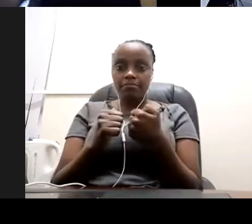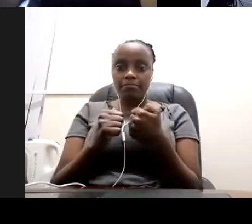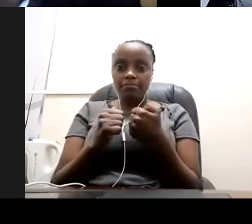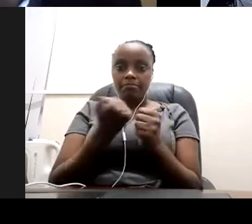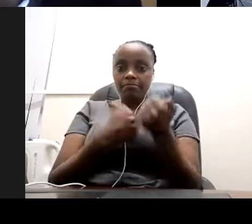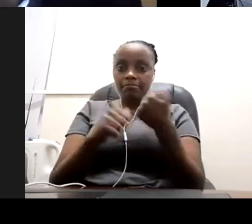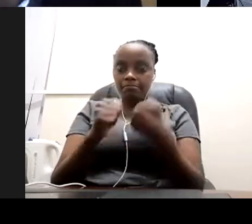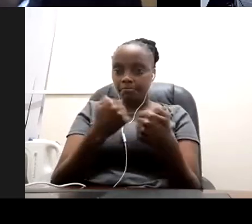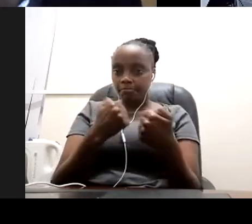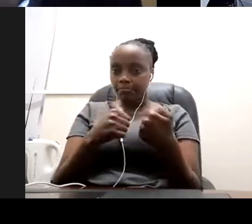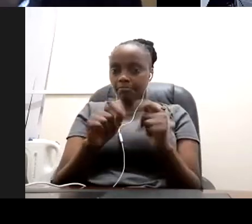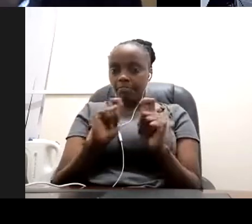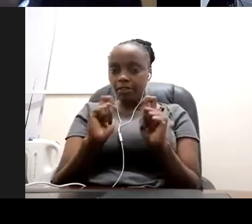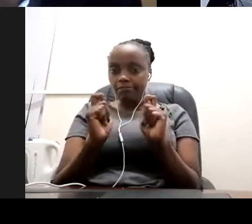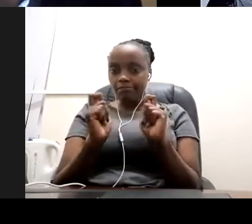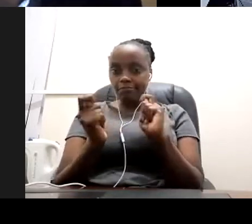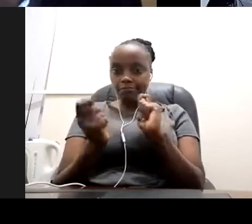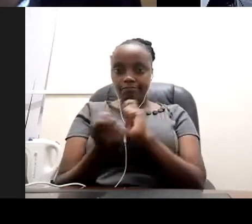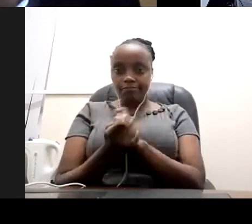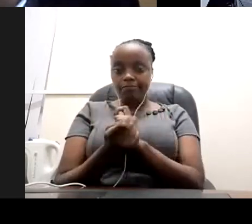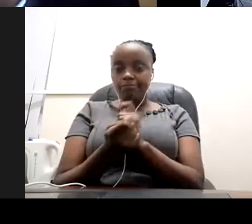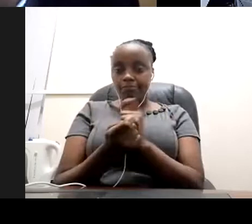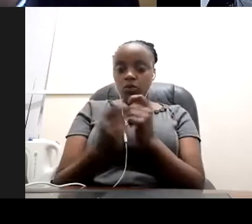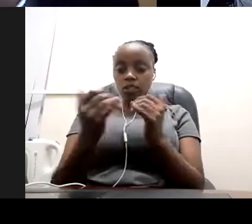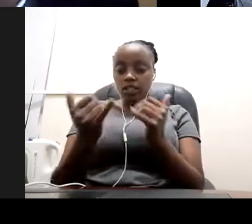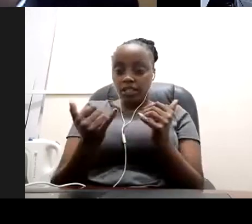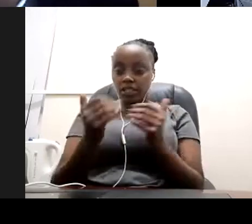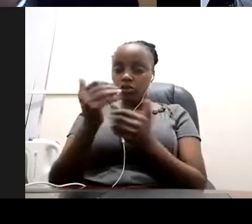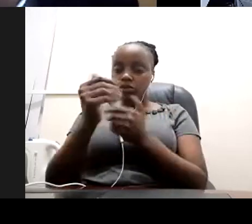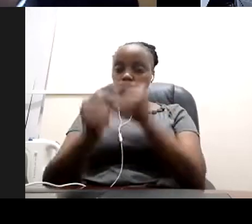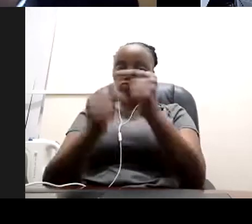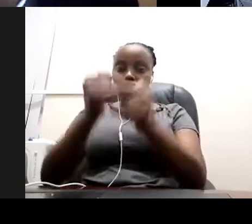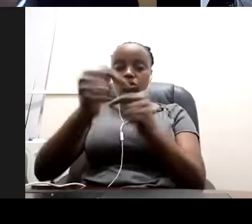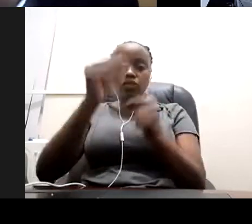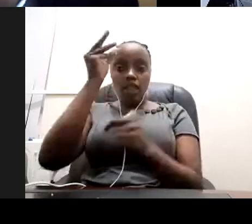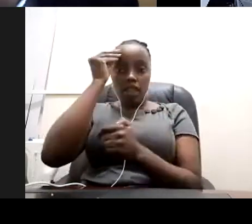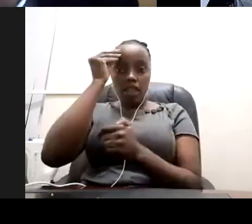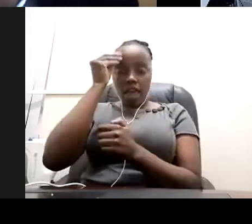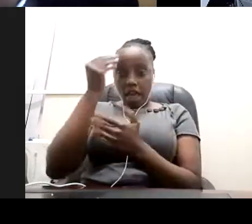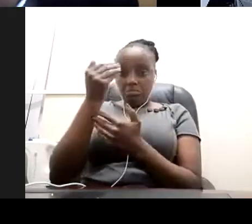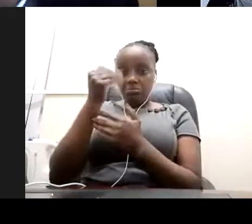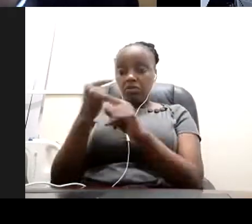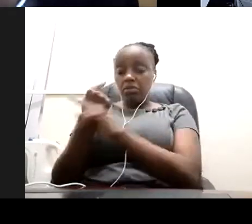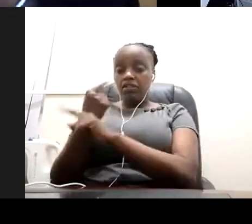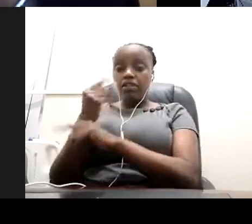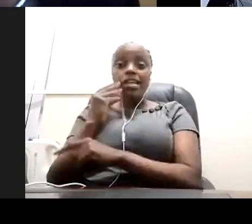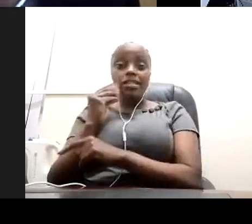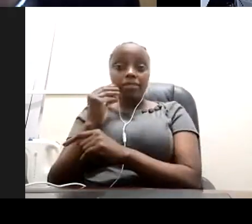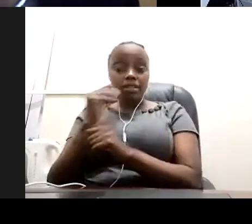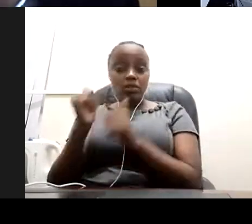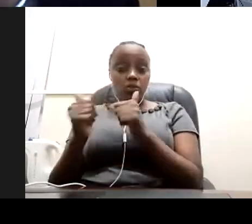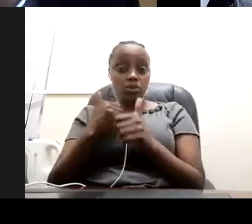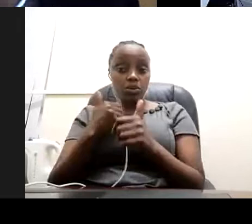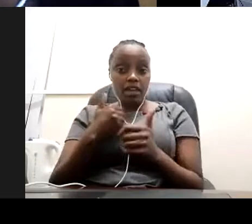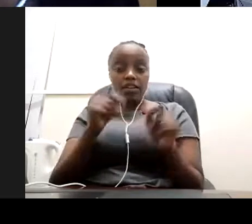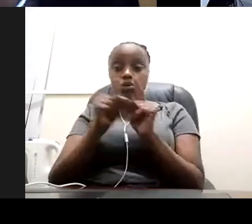reconstruction. That's why we need to move forward, and we need to learn from our experiences, and also we need to have more